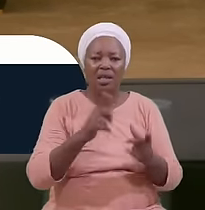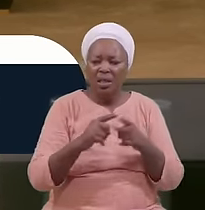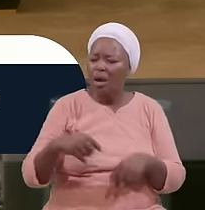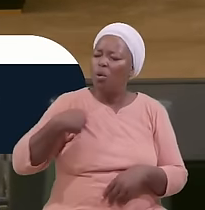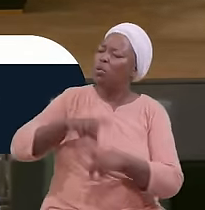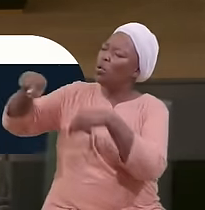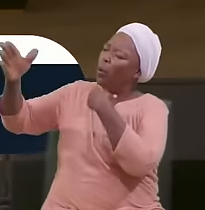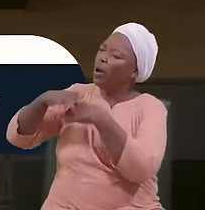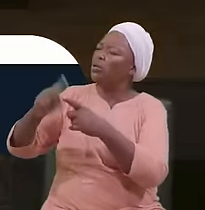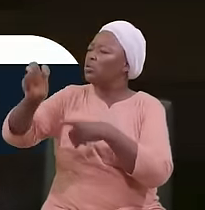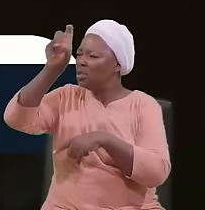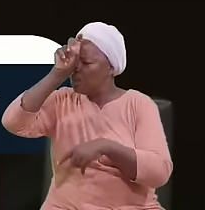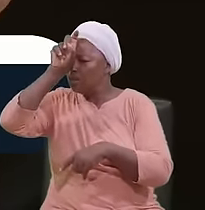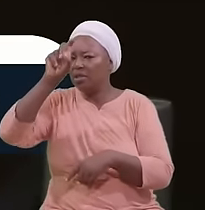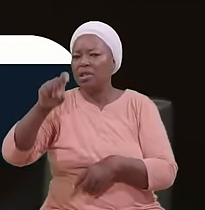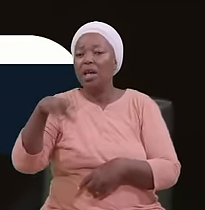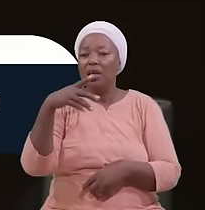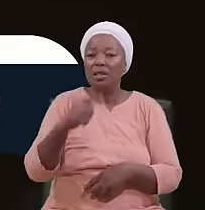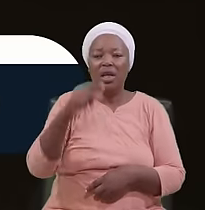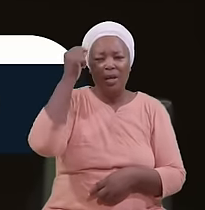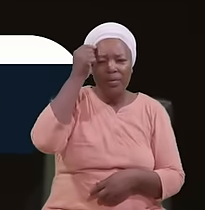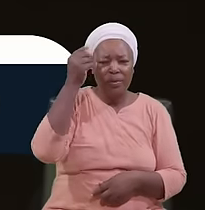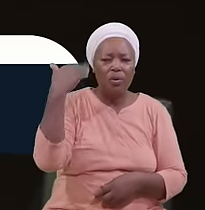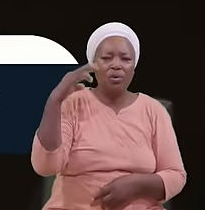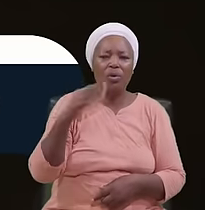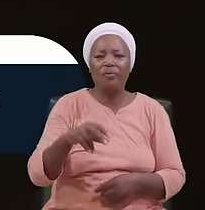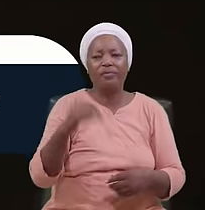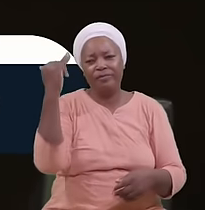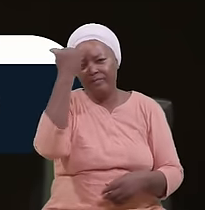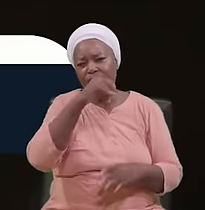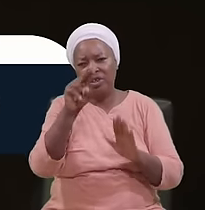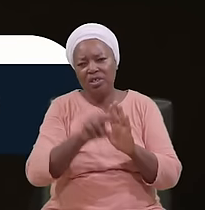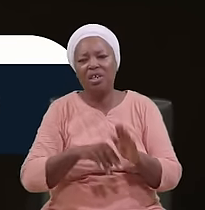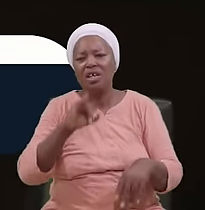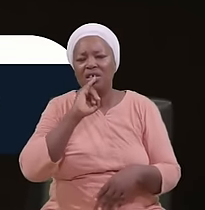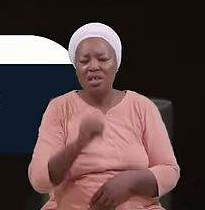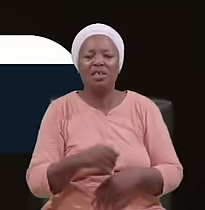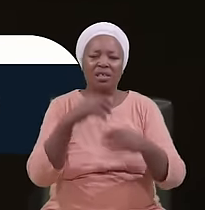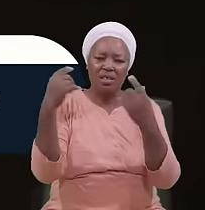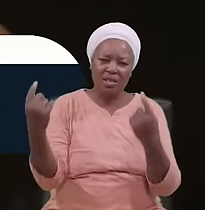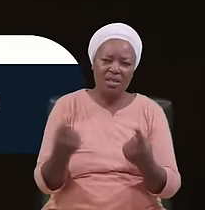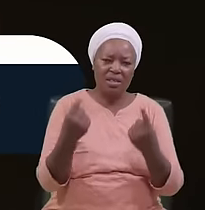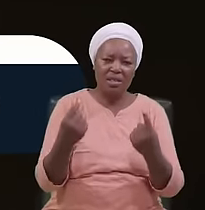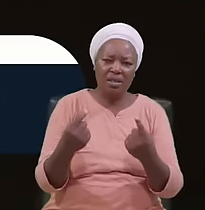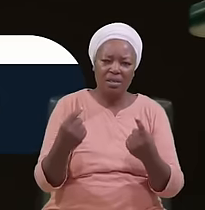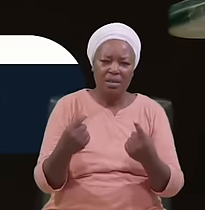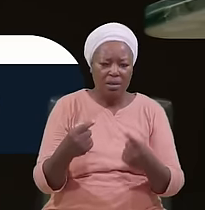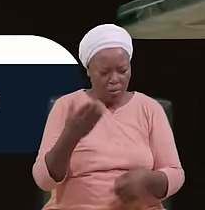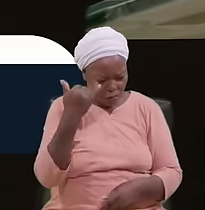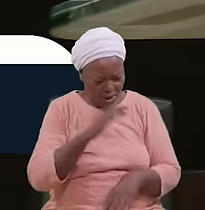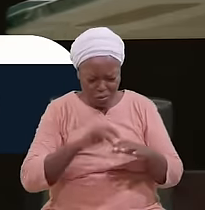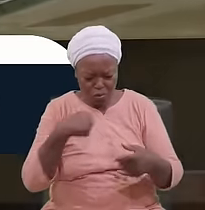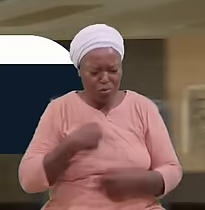to Egypt. The thought of foolishness is sin. Why don't we